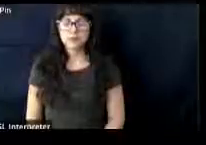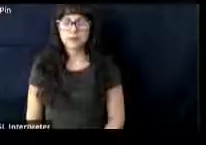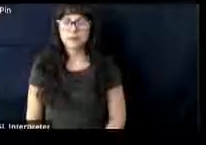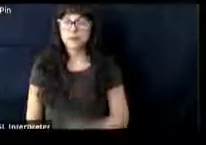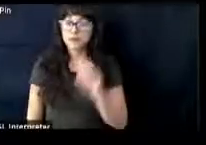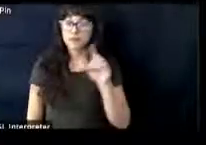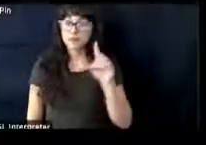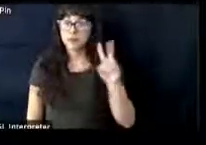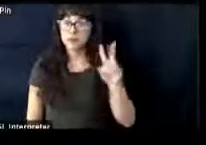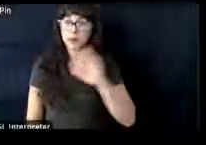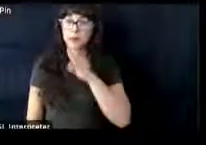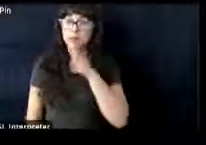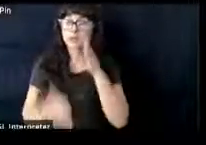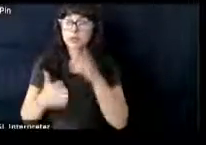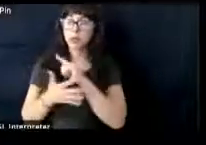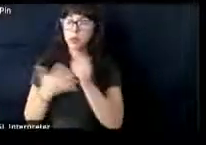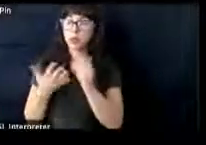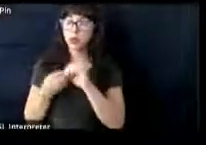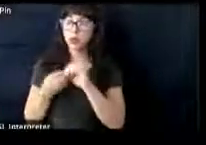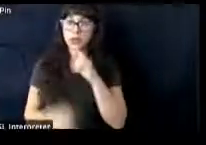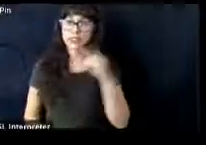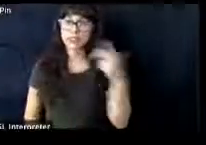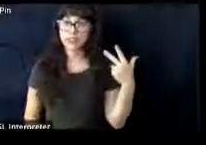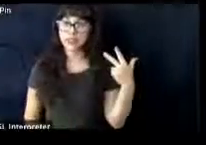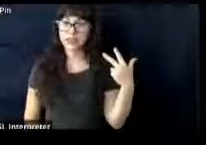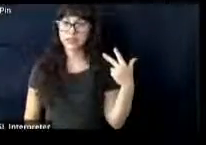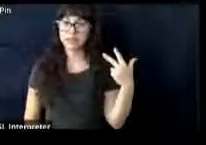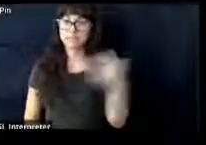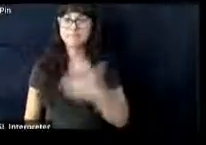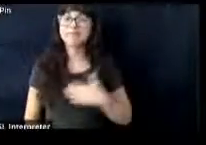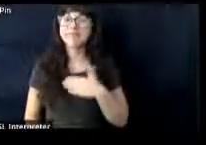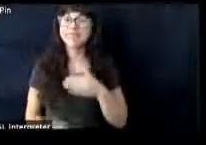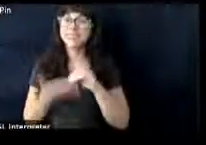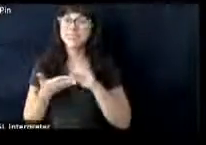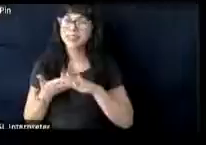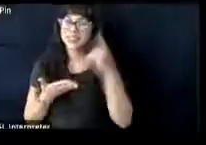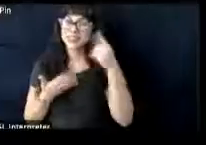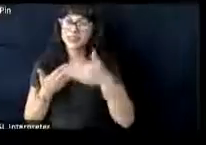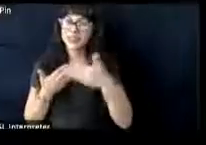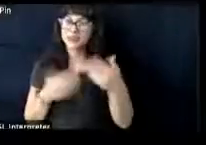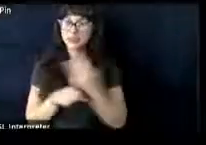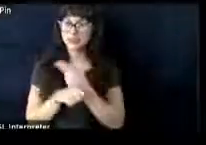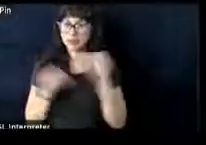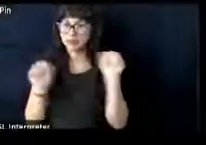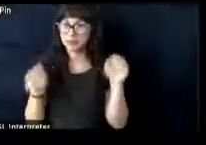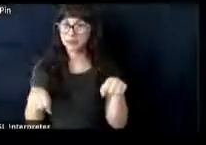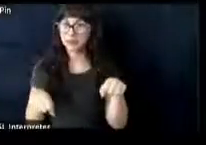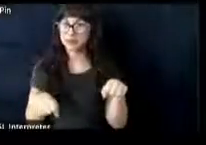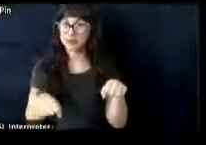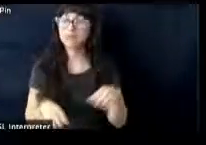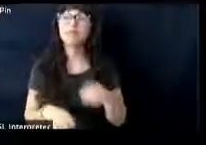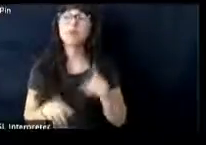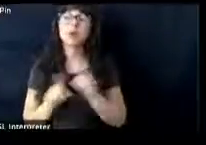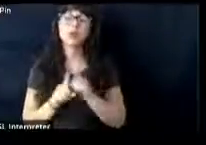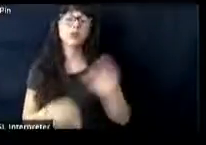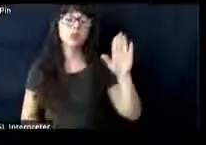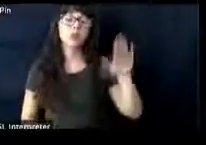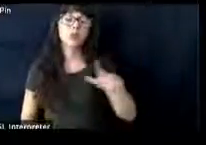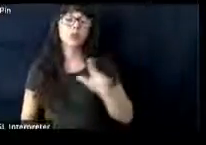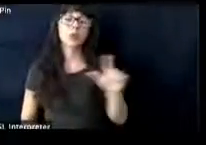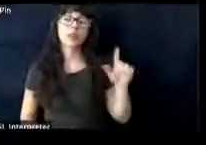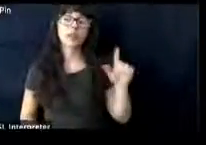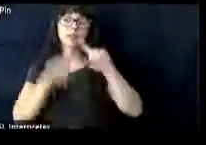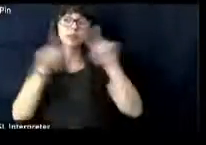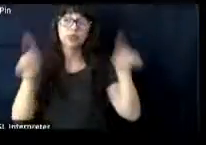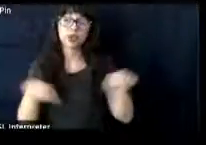012, your speaker order number will be number 3. If you'll please make note of that for future reference. You can now enable your audio and video in the lower left corner of your screen.